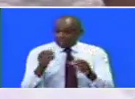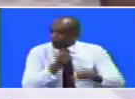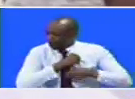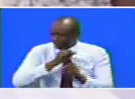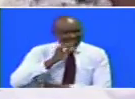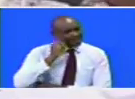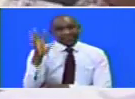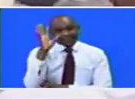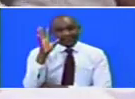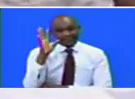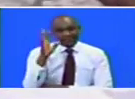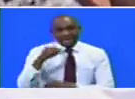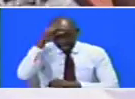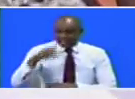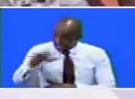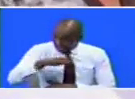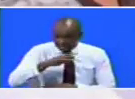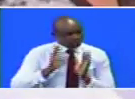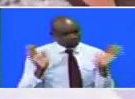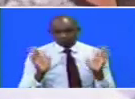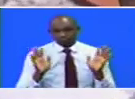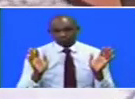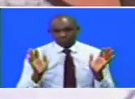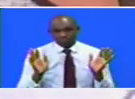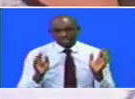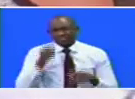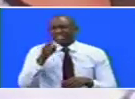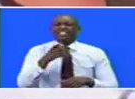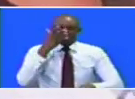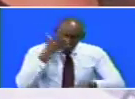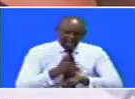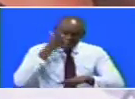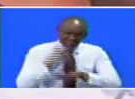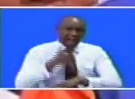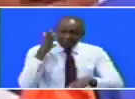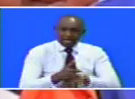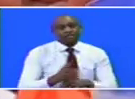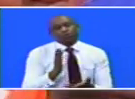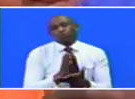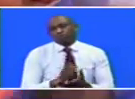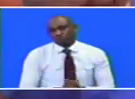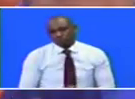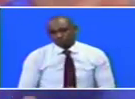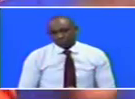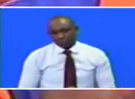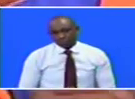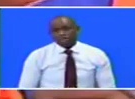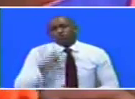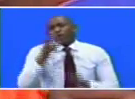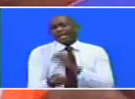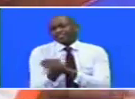County on governorship. It's total false and total lies. How do you explain